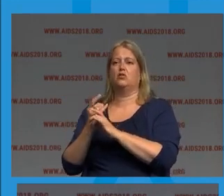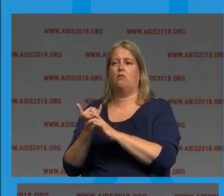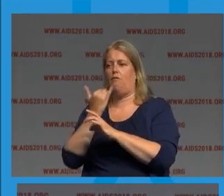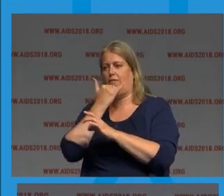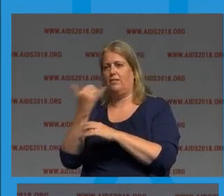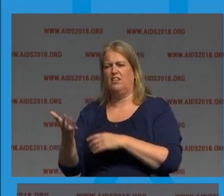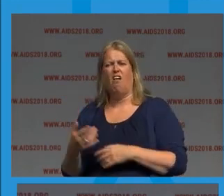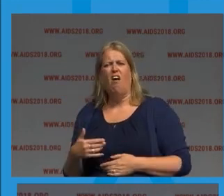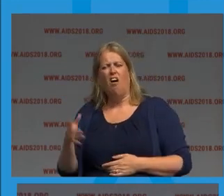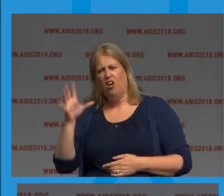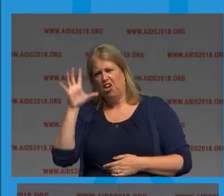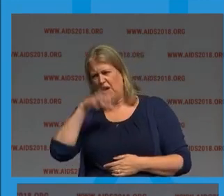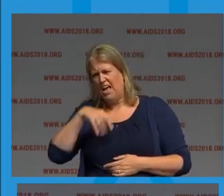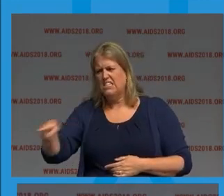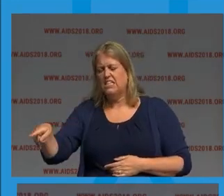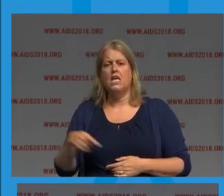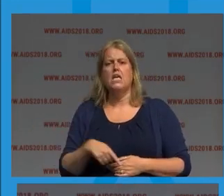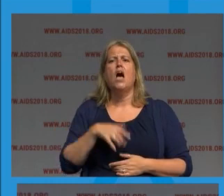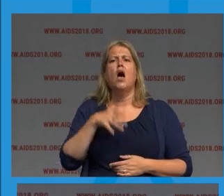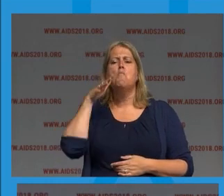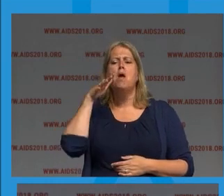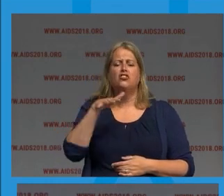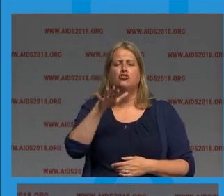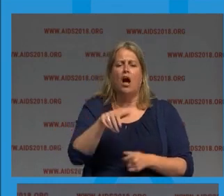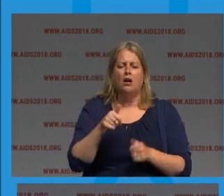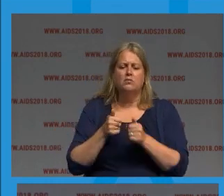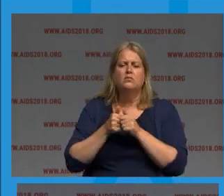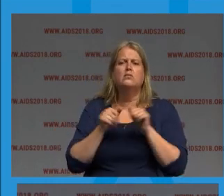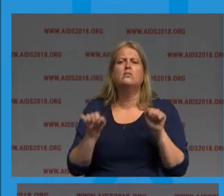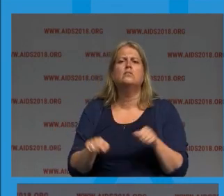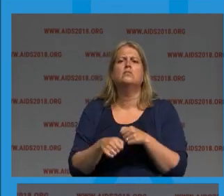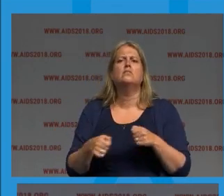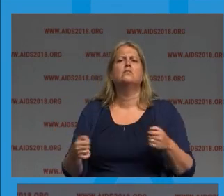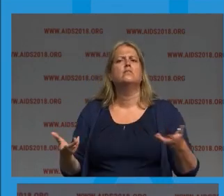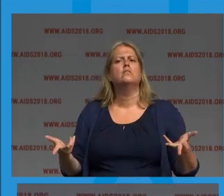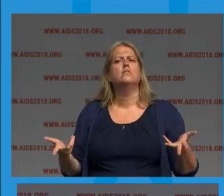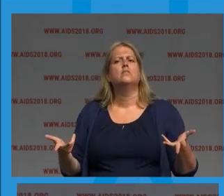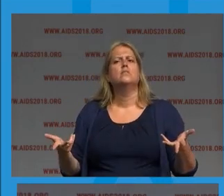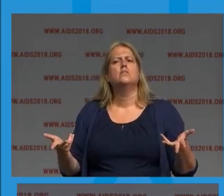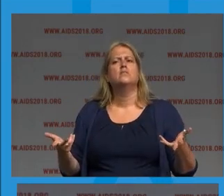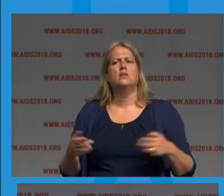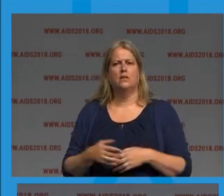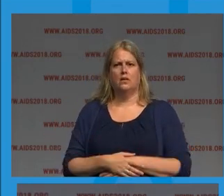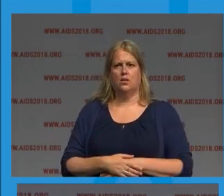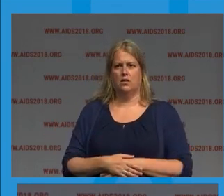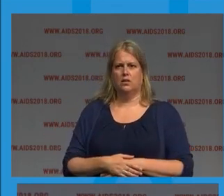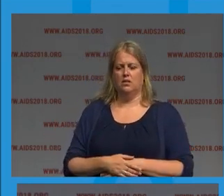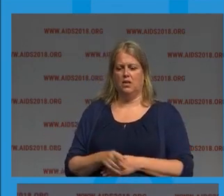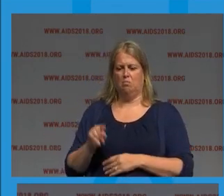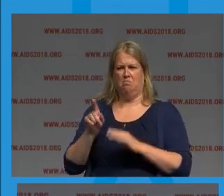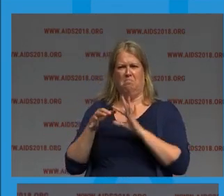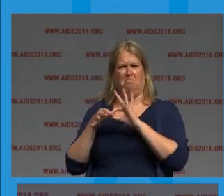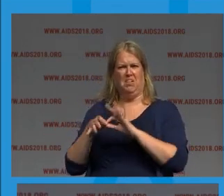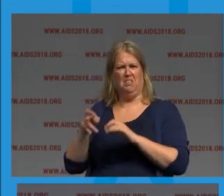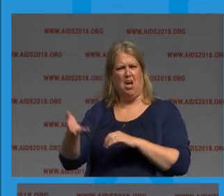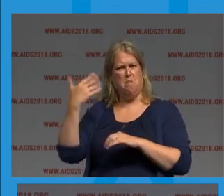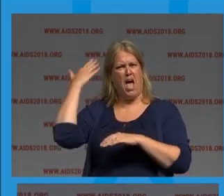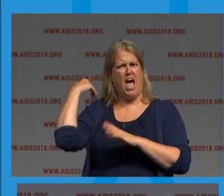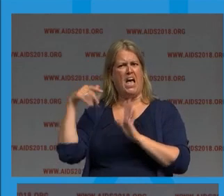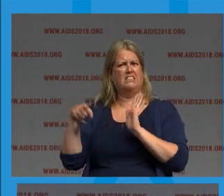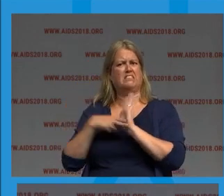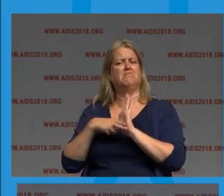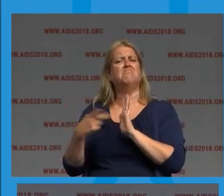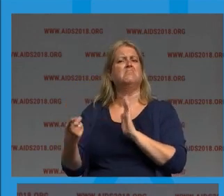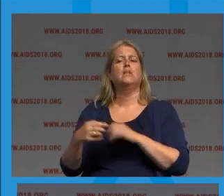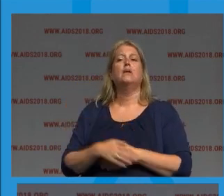crazy when a mother can't even be with her child simply because of restriction that's been placed on her based on her past. There are